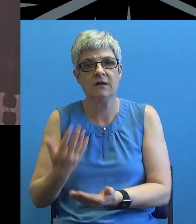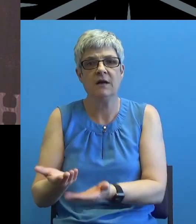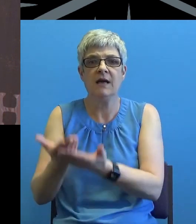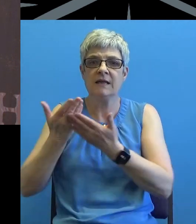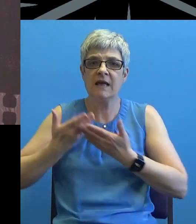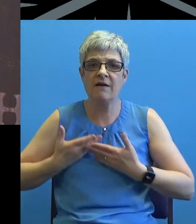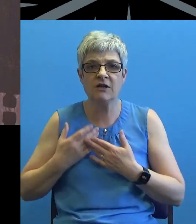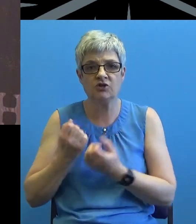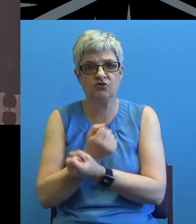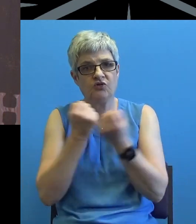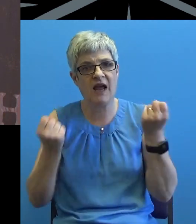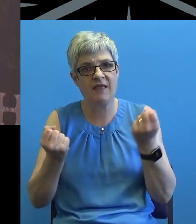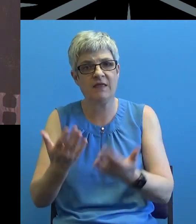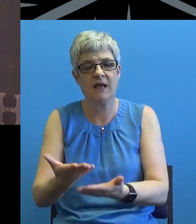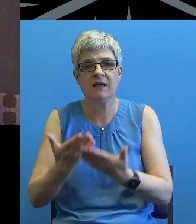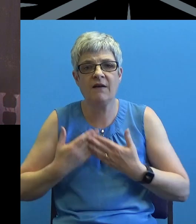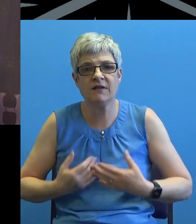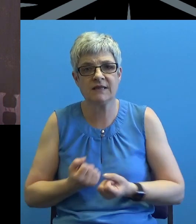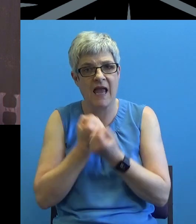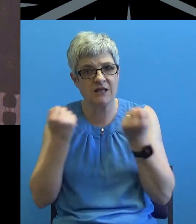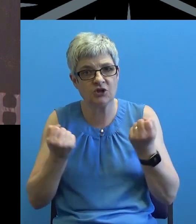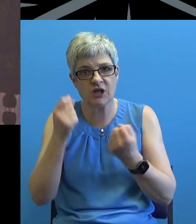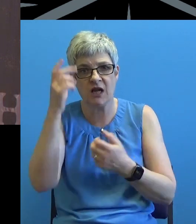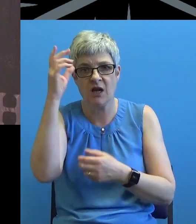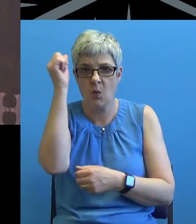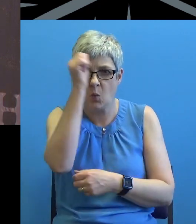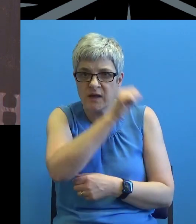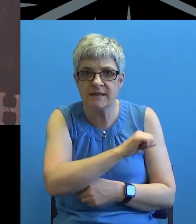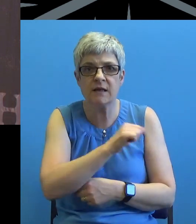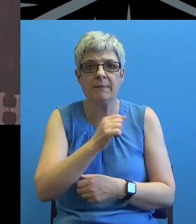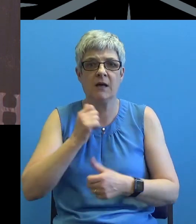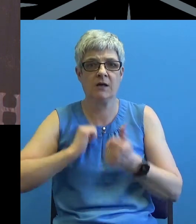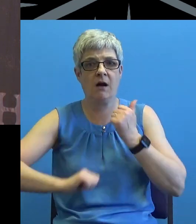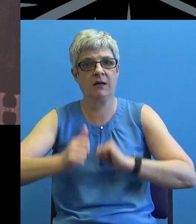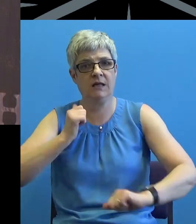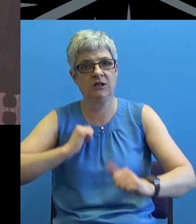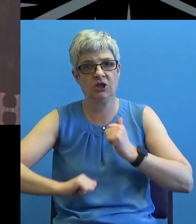Give us strength, give us energy, give us wisdom and courage that we need.